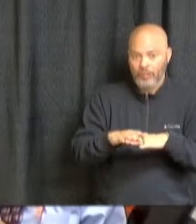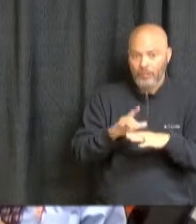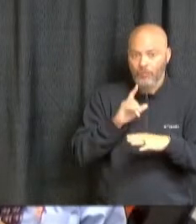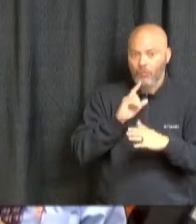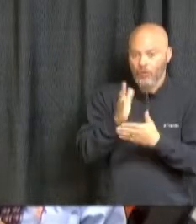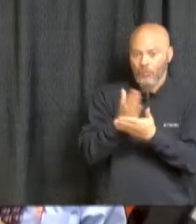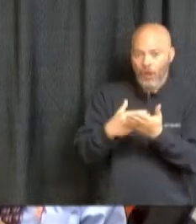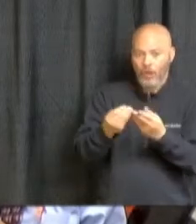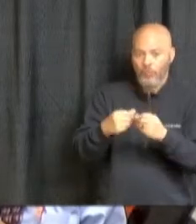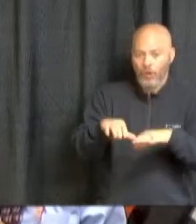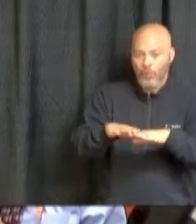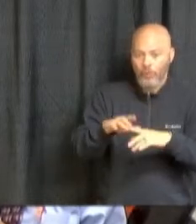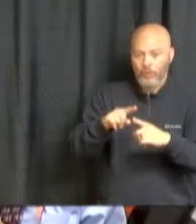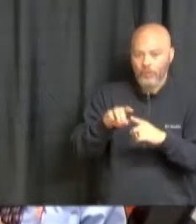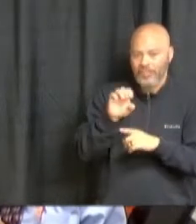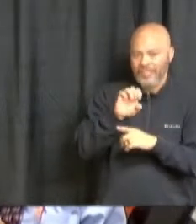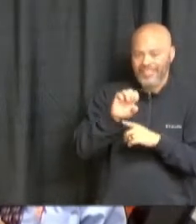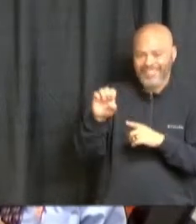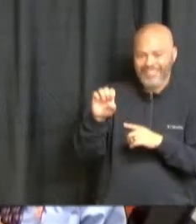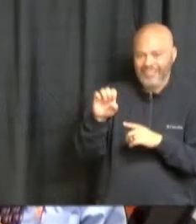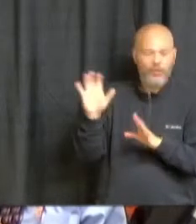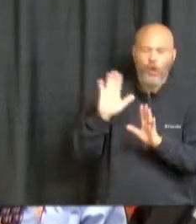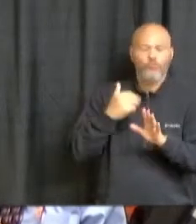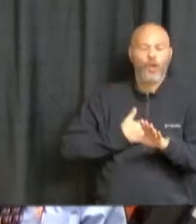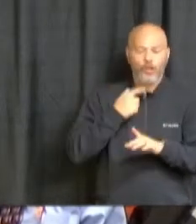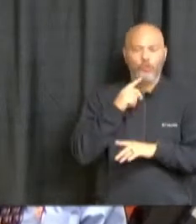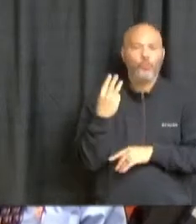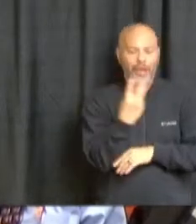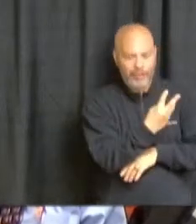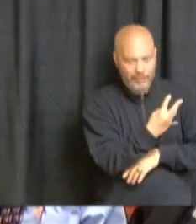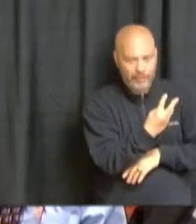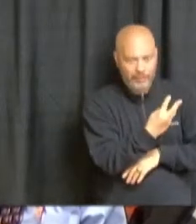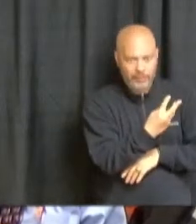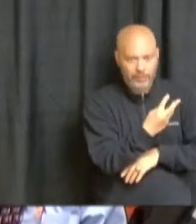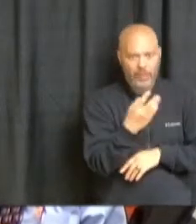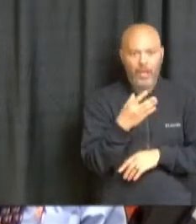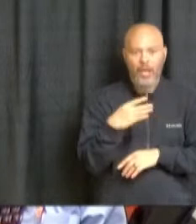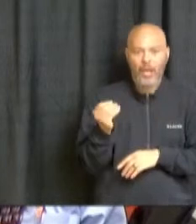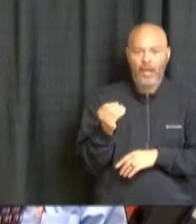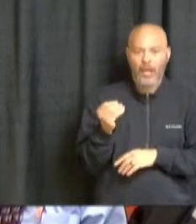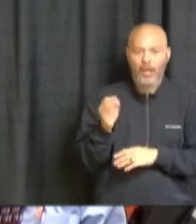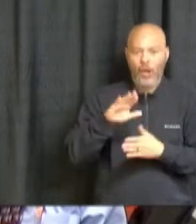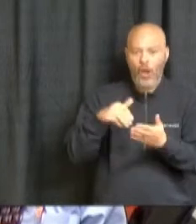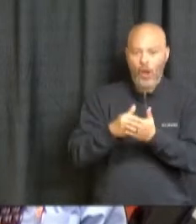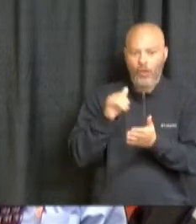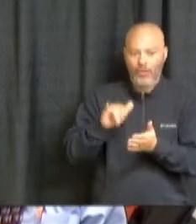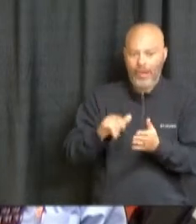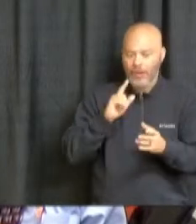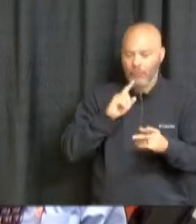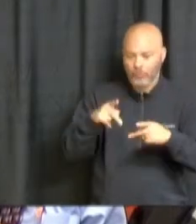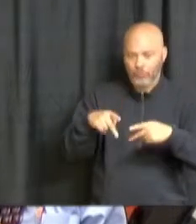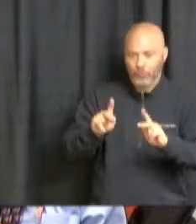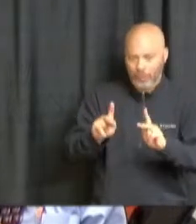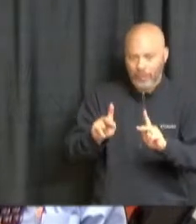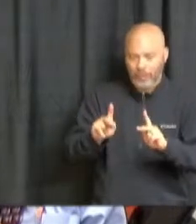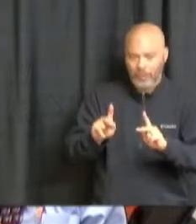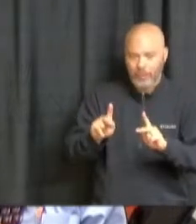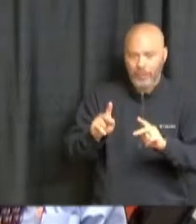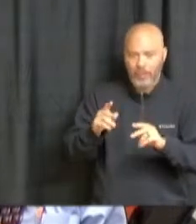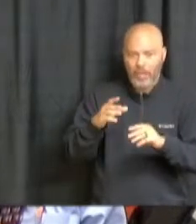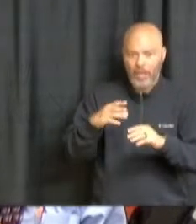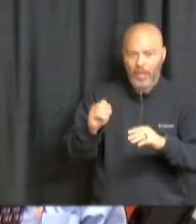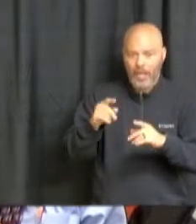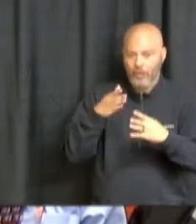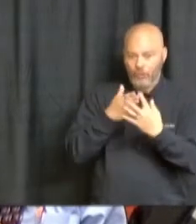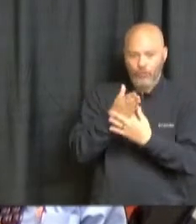part of the property to the east, to the west. And all that was permitted and through